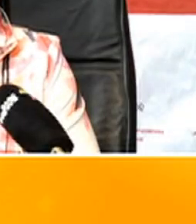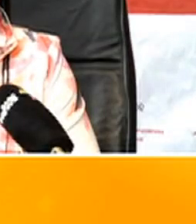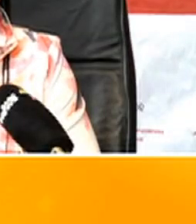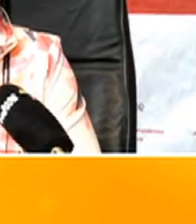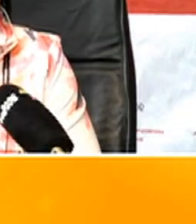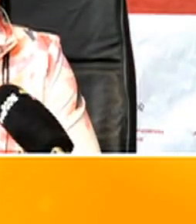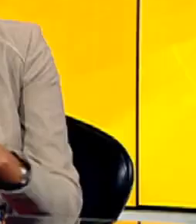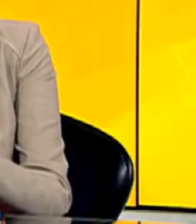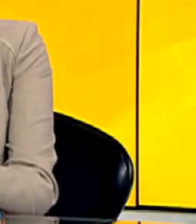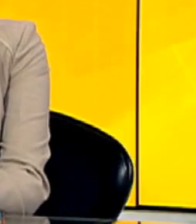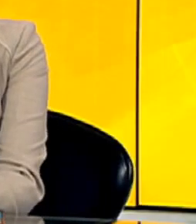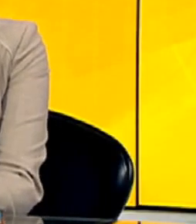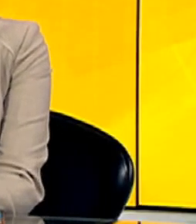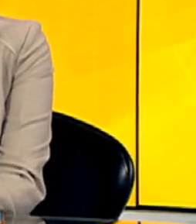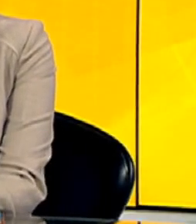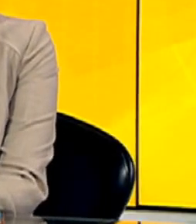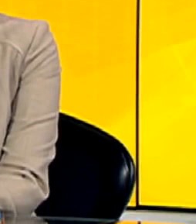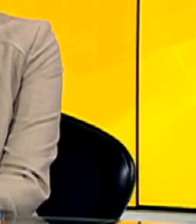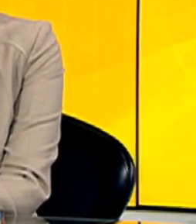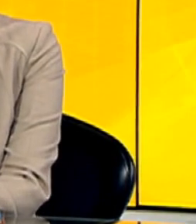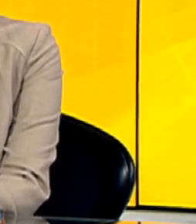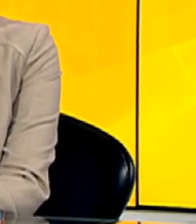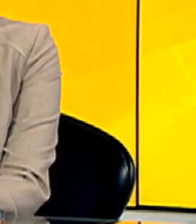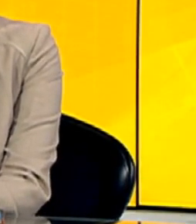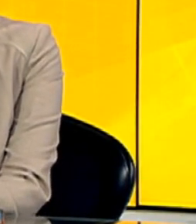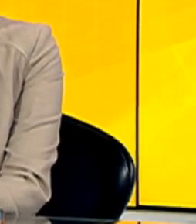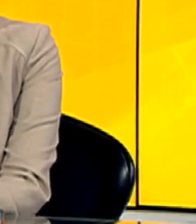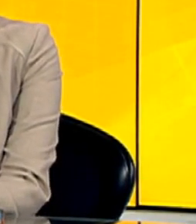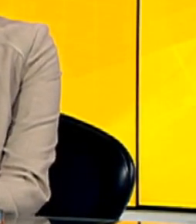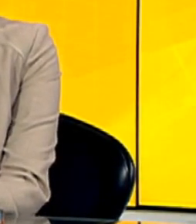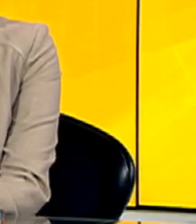And so we come out of that public protector briefing where she's giving feedback on some of her investigations